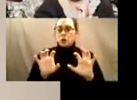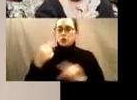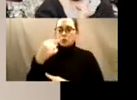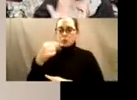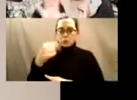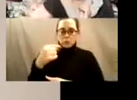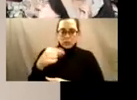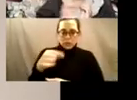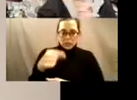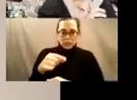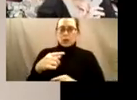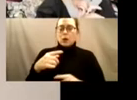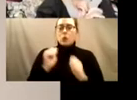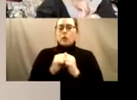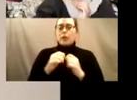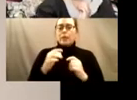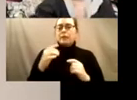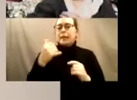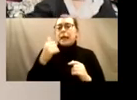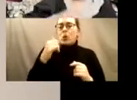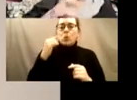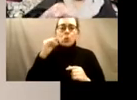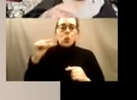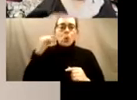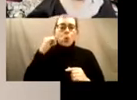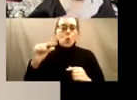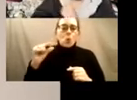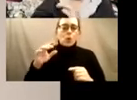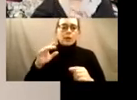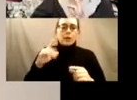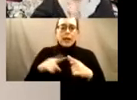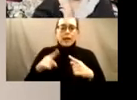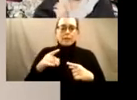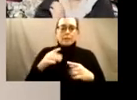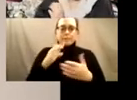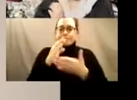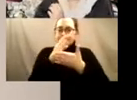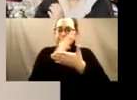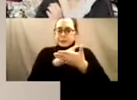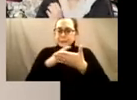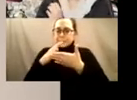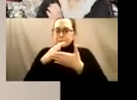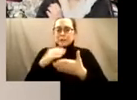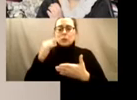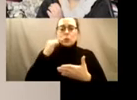kind of a gold, almost like pollen polka dots over it. So it has a gold green background.